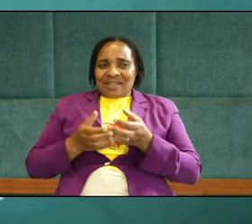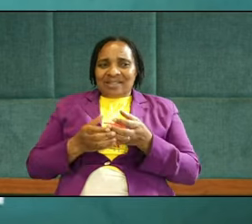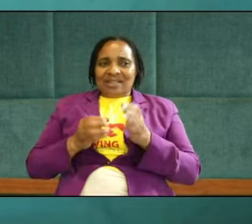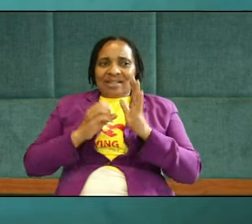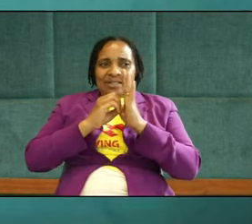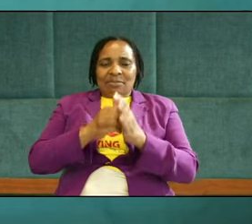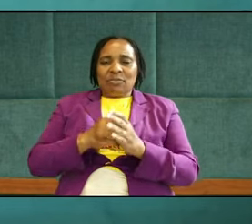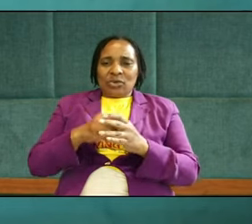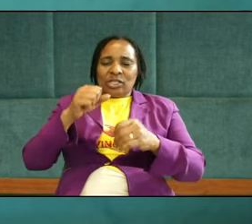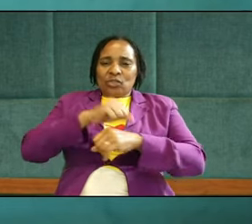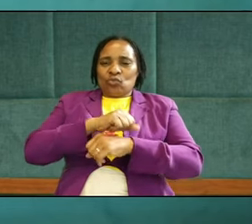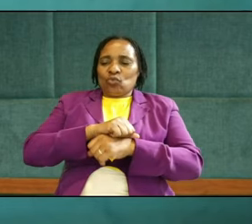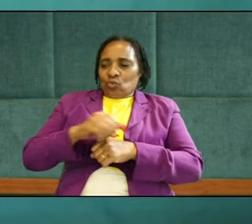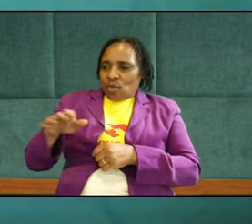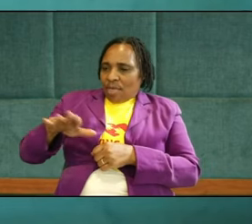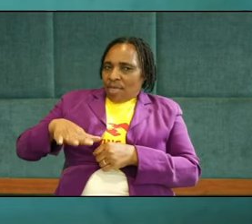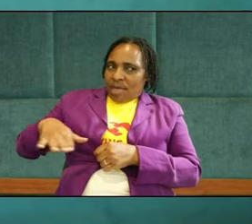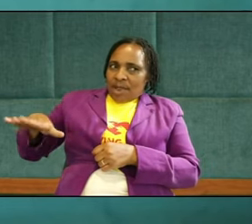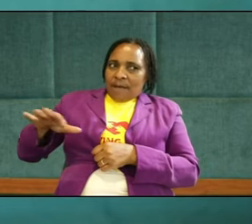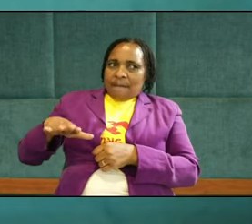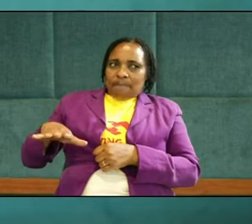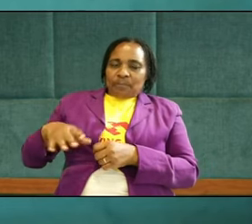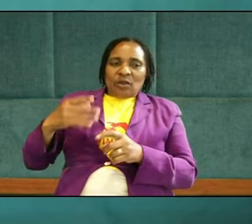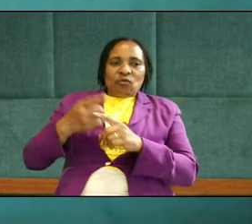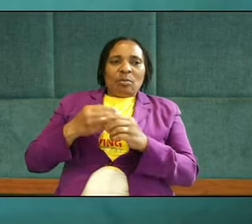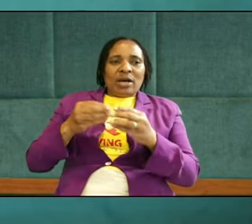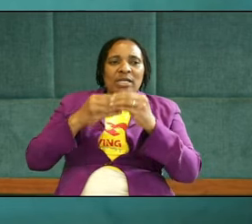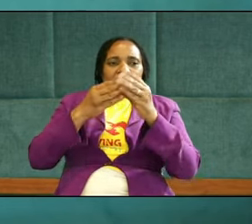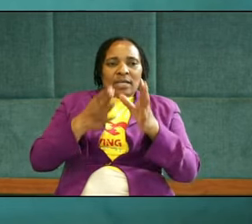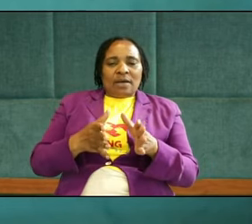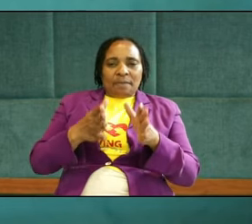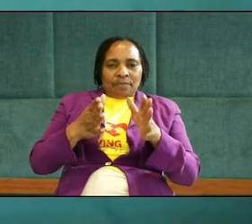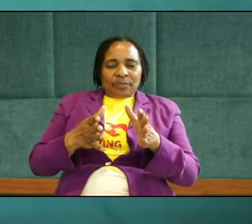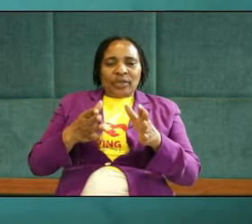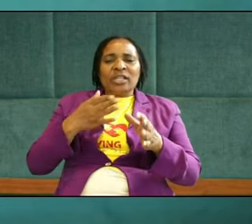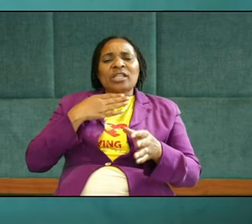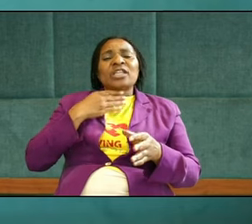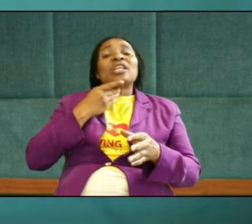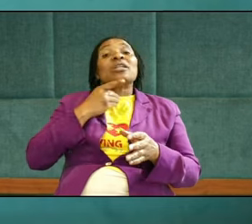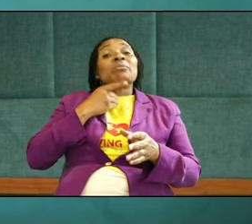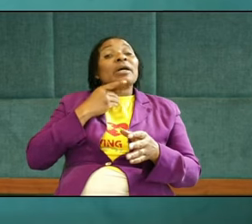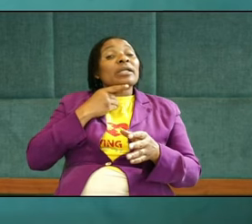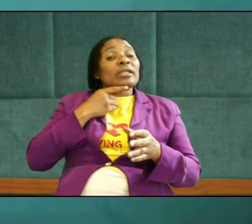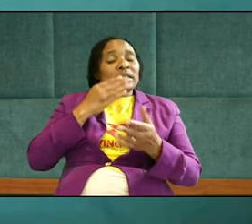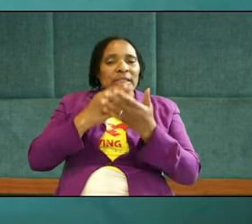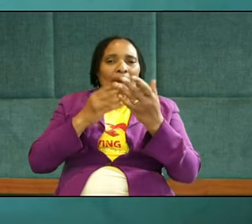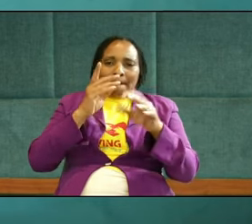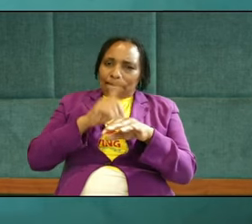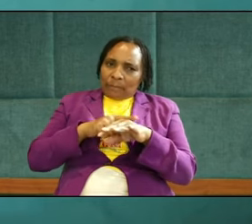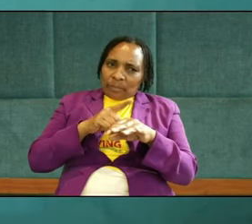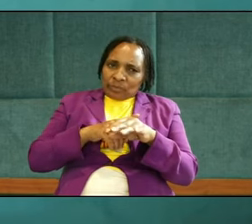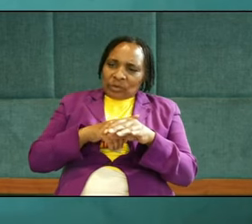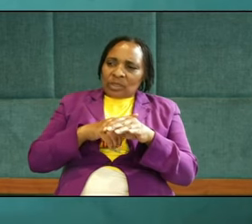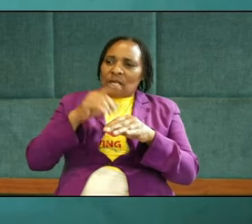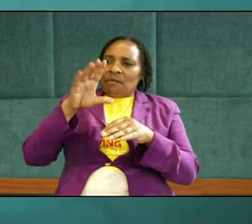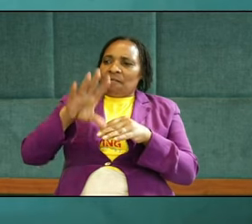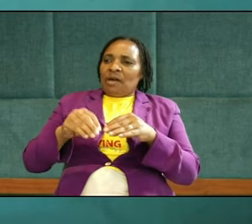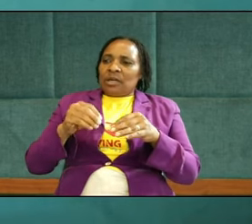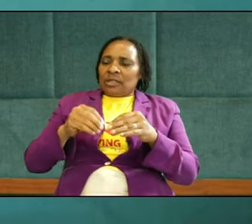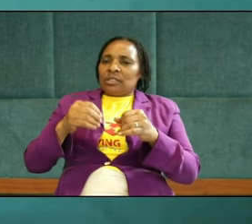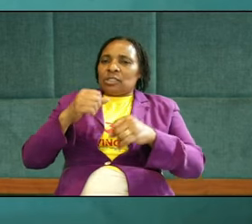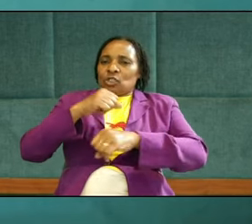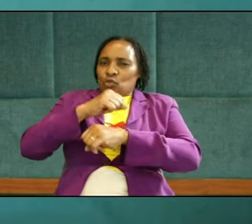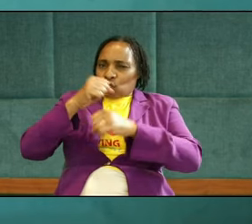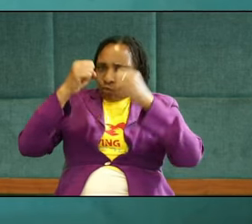school setup. Yeah. From a leader, they demand that at times you can find that the